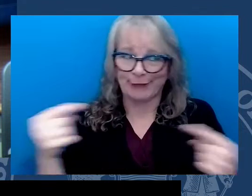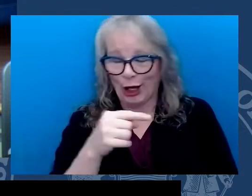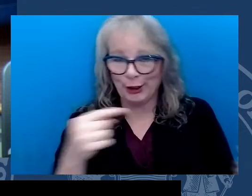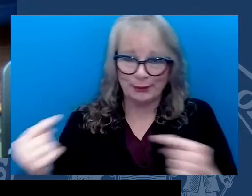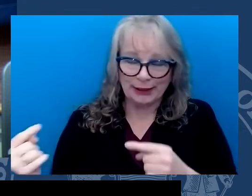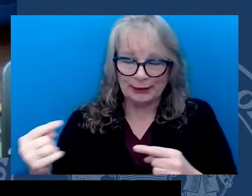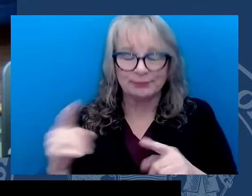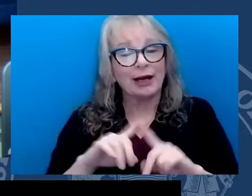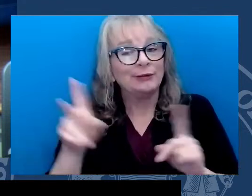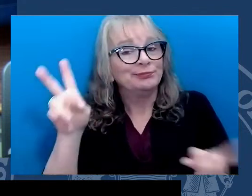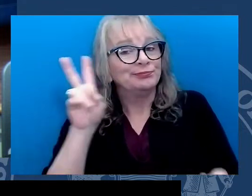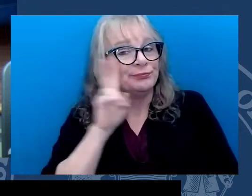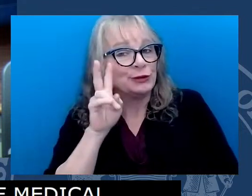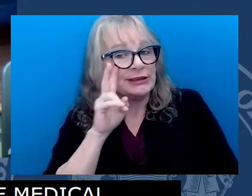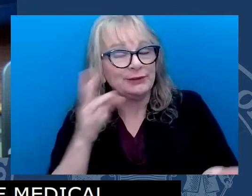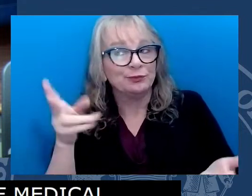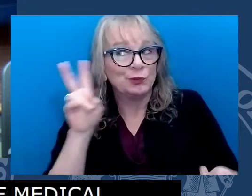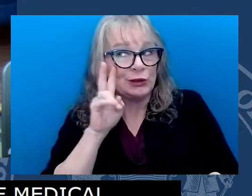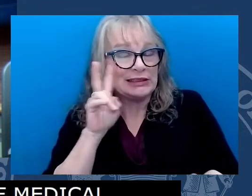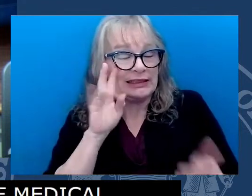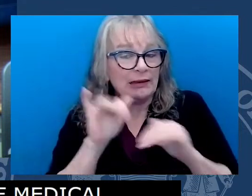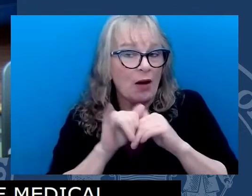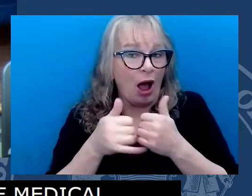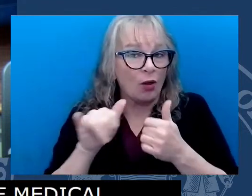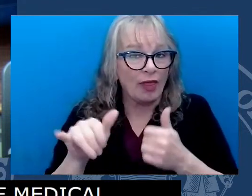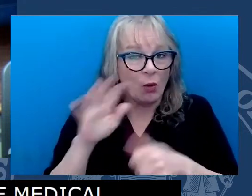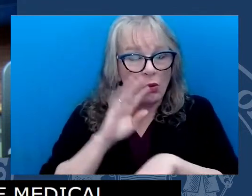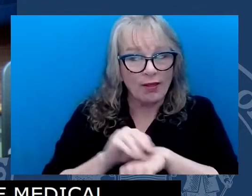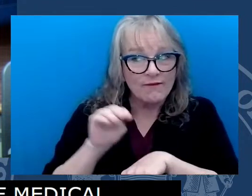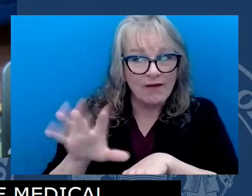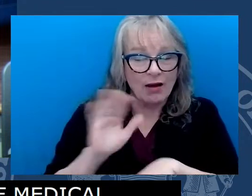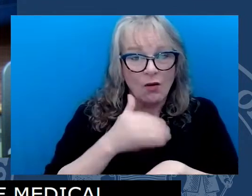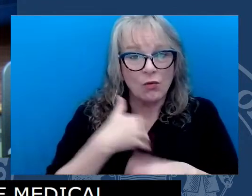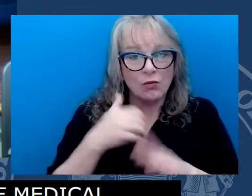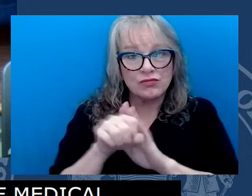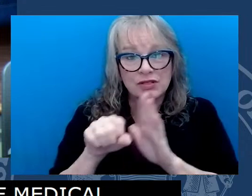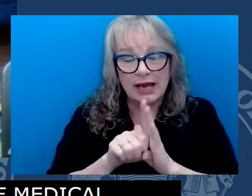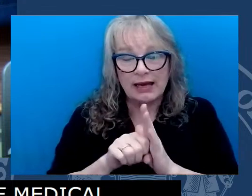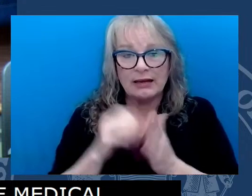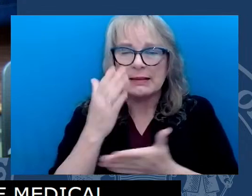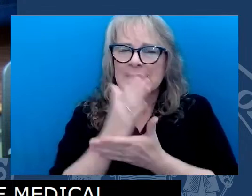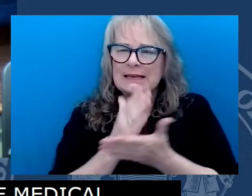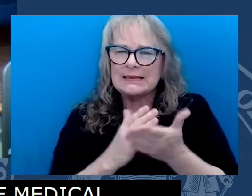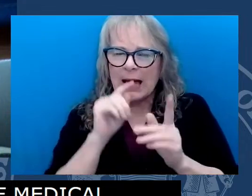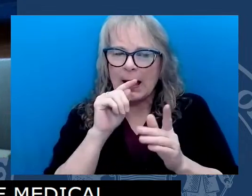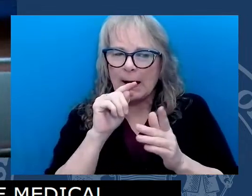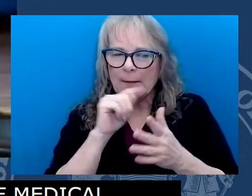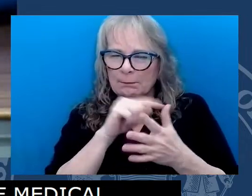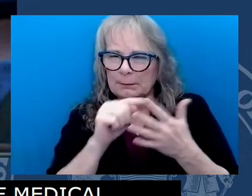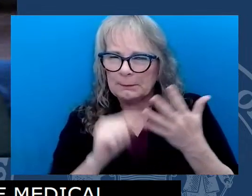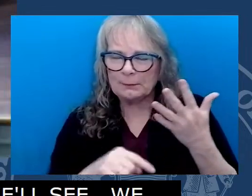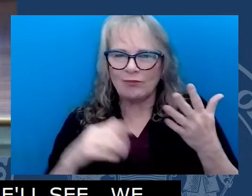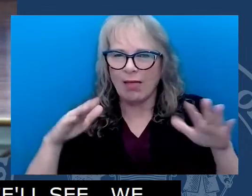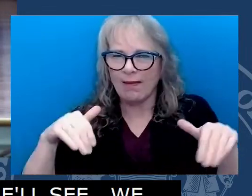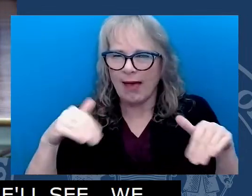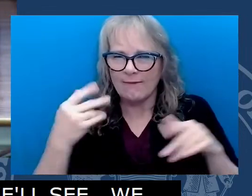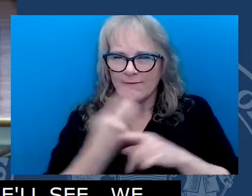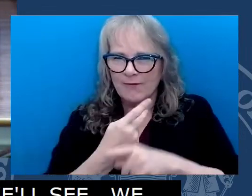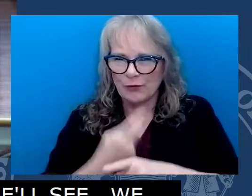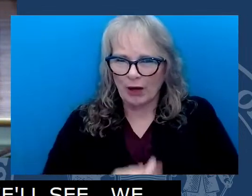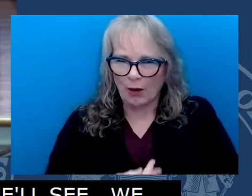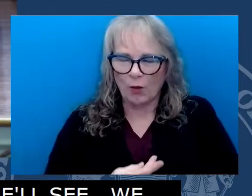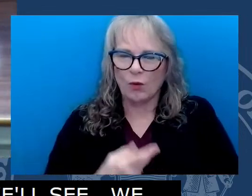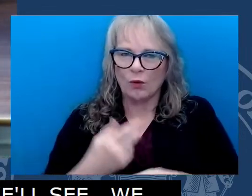it has on our state. There are things that we haven't sorted out. I don't know that we need to have